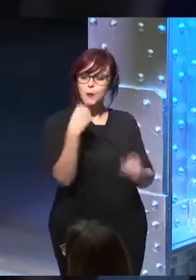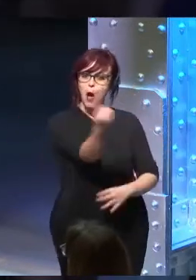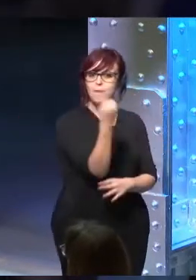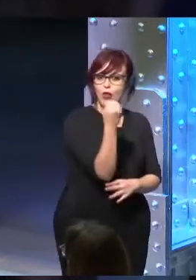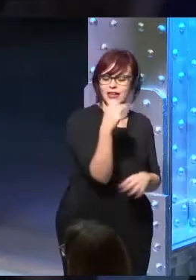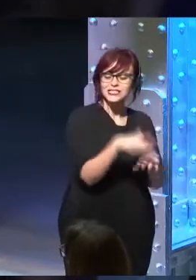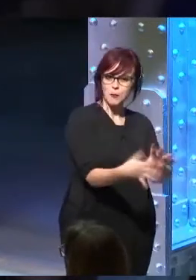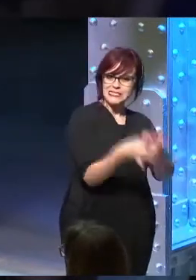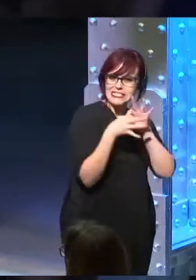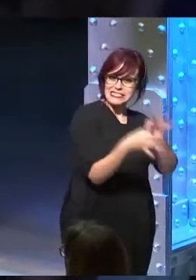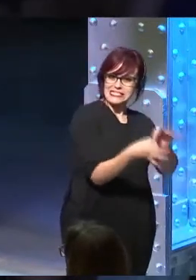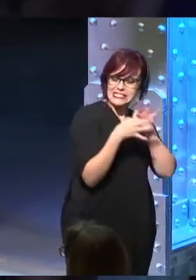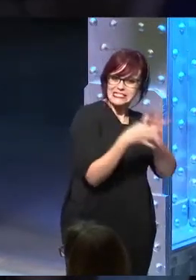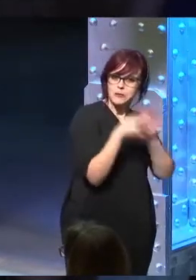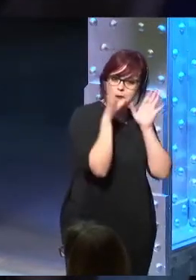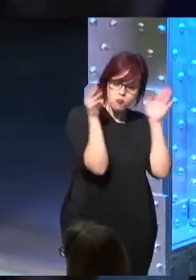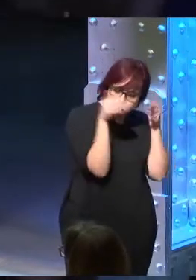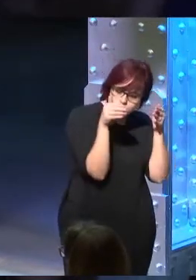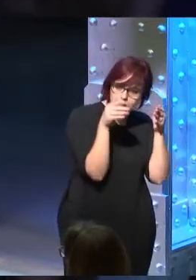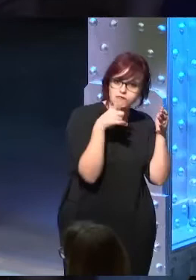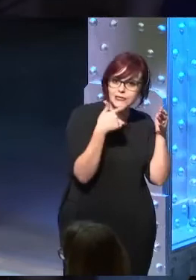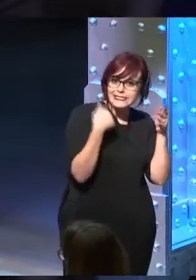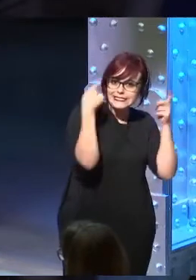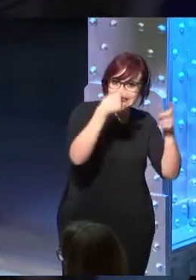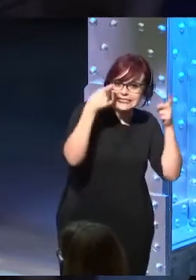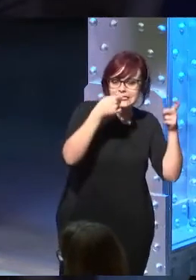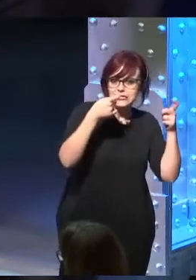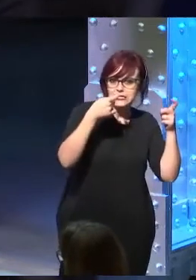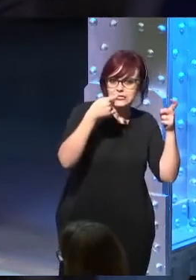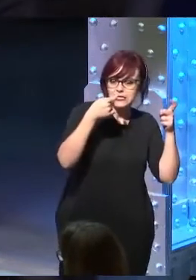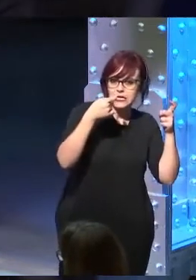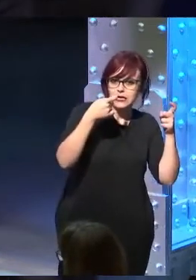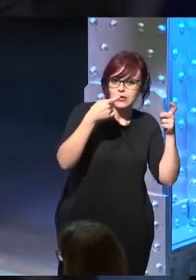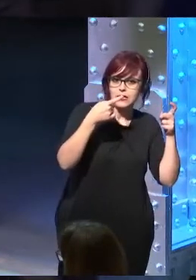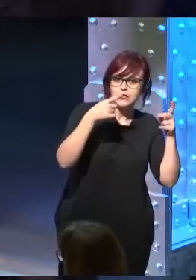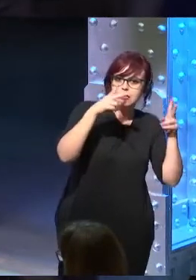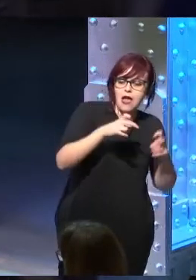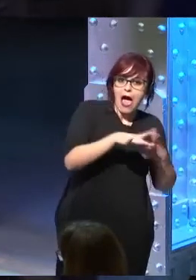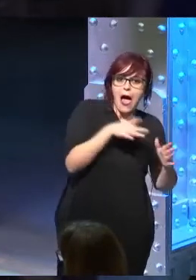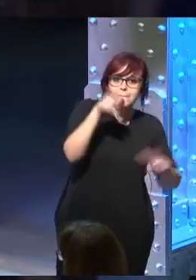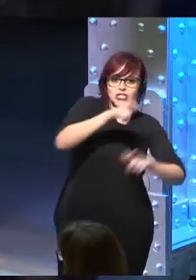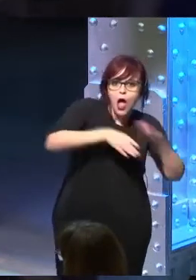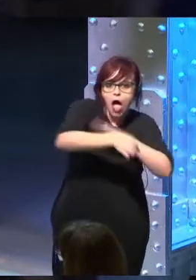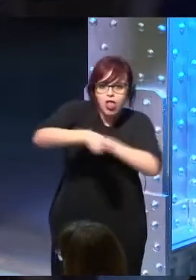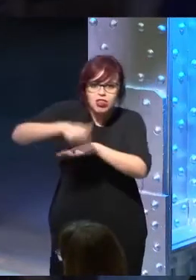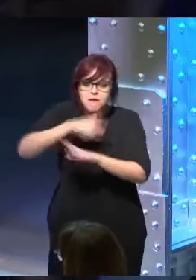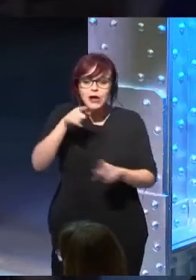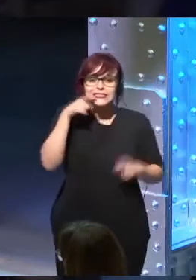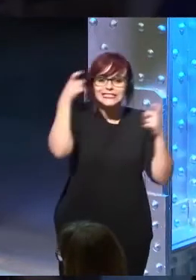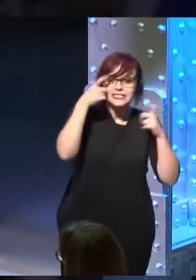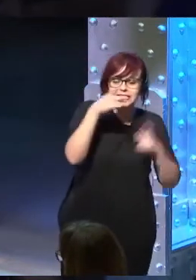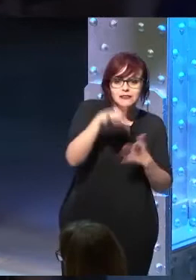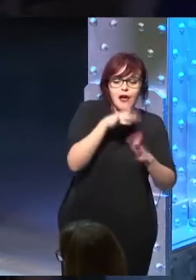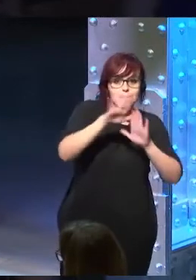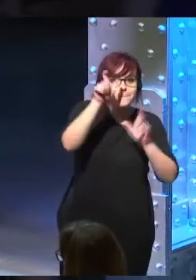a thing that only a few people can possess and wield. If I have it, you can't. Right?